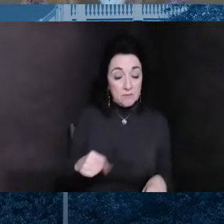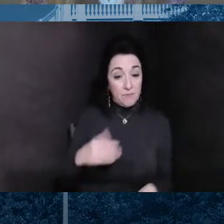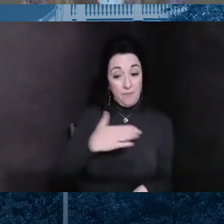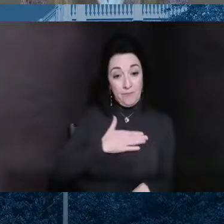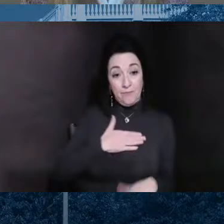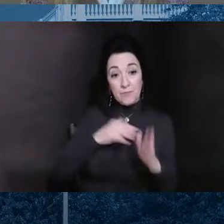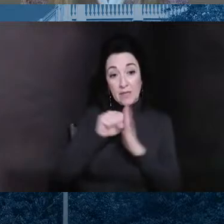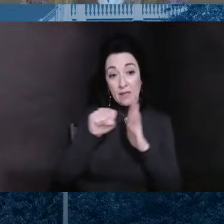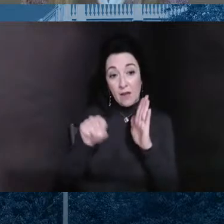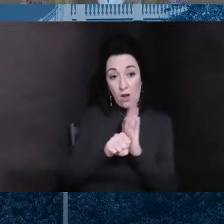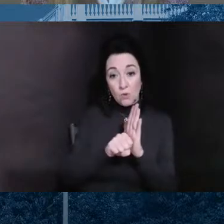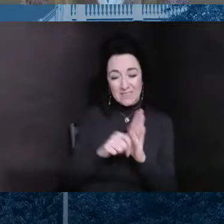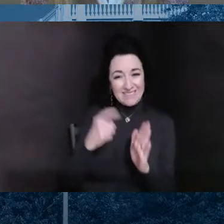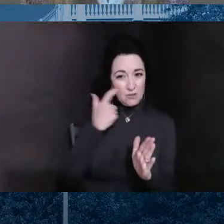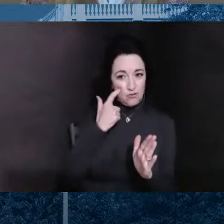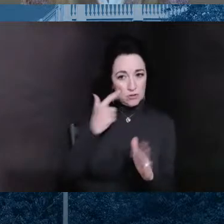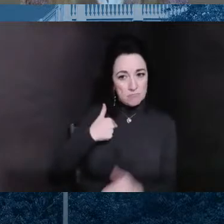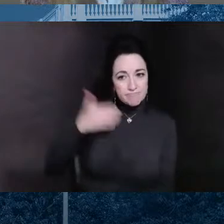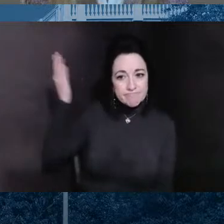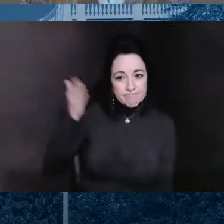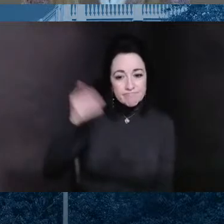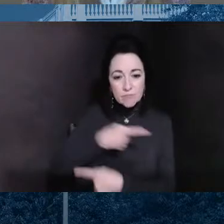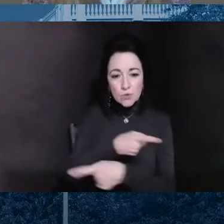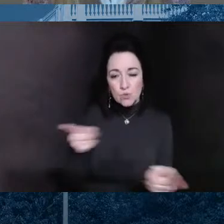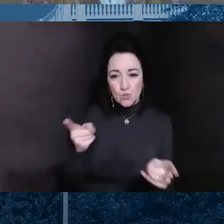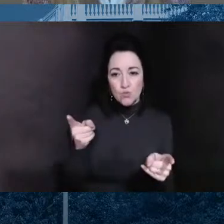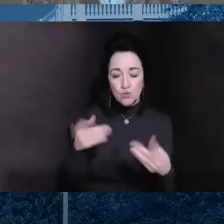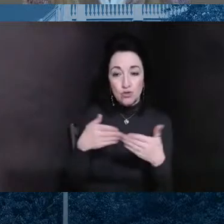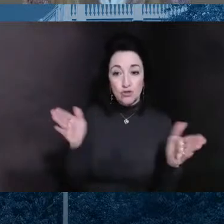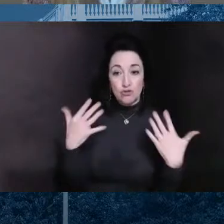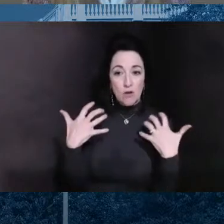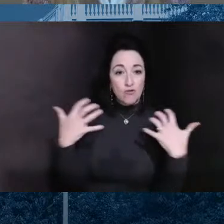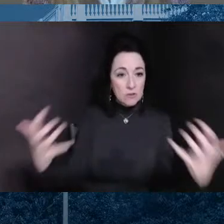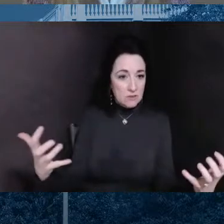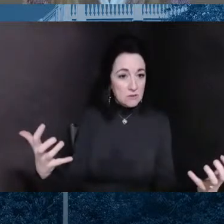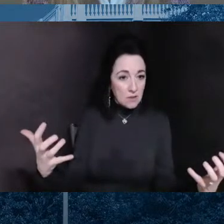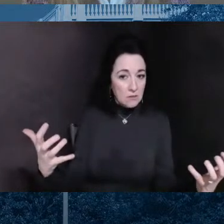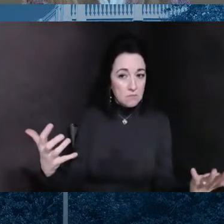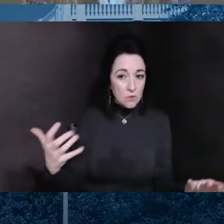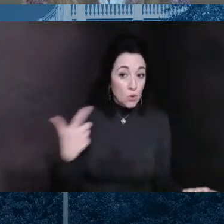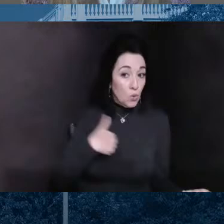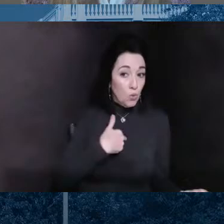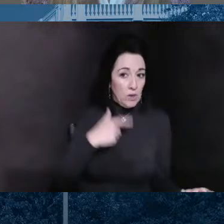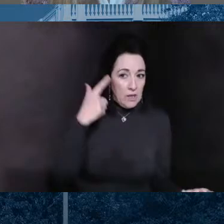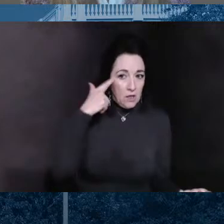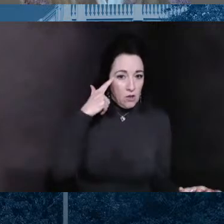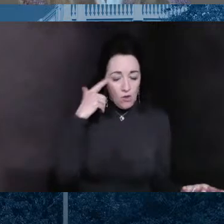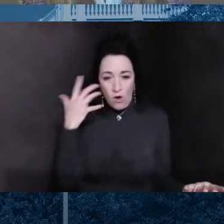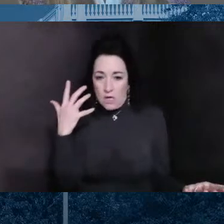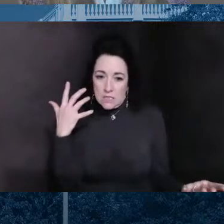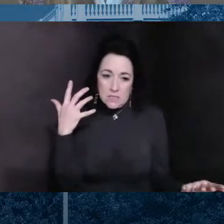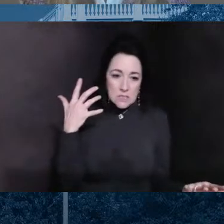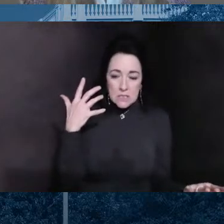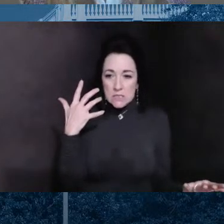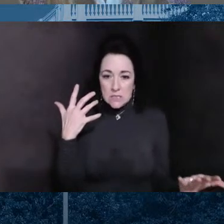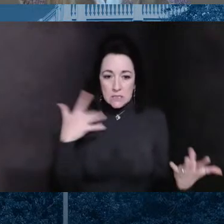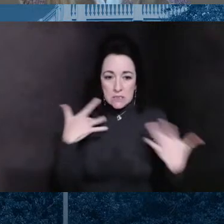budget presentation to the General Assembly last week. It's much better than we expected it to be. This will make it better